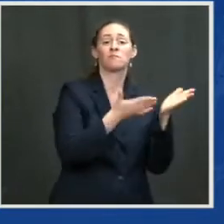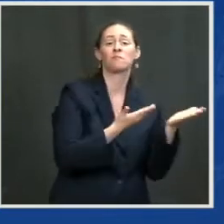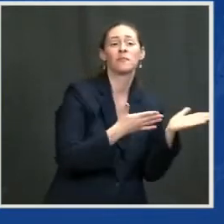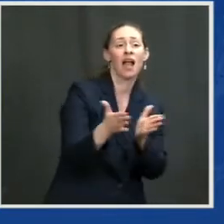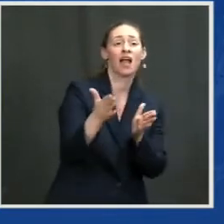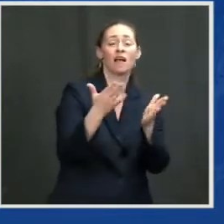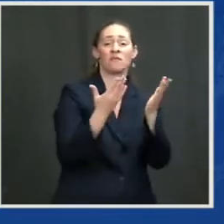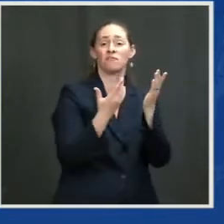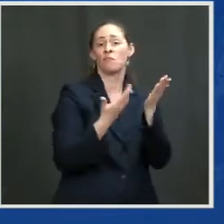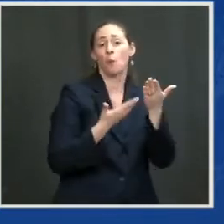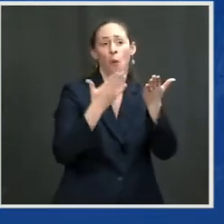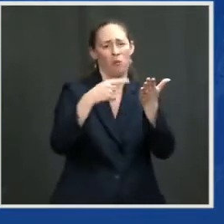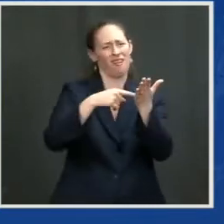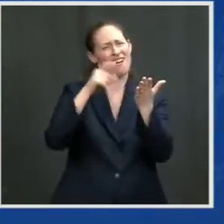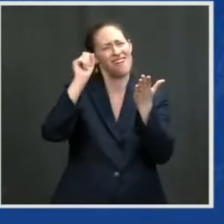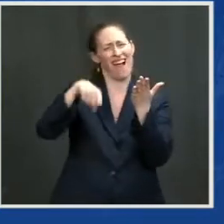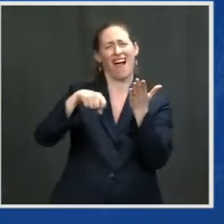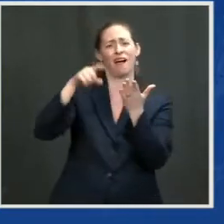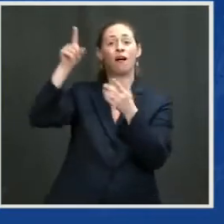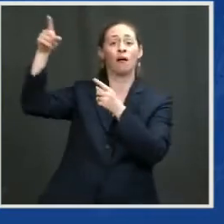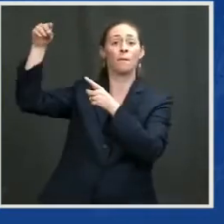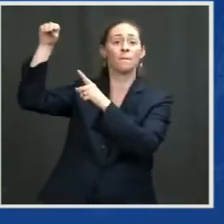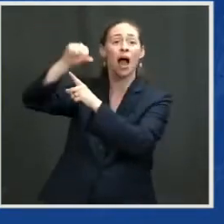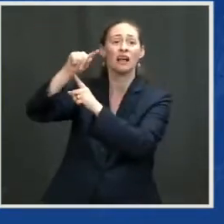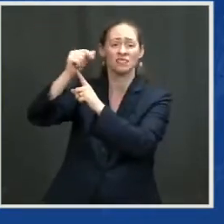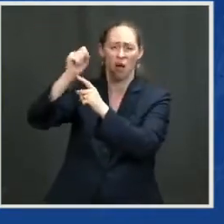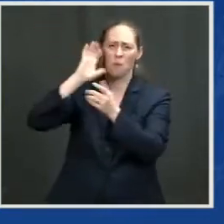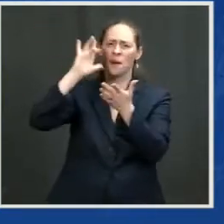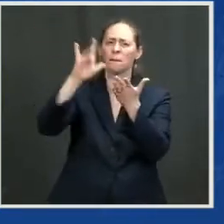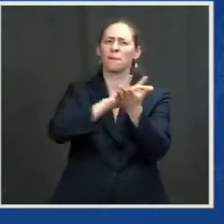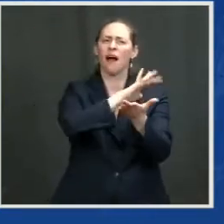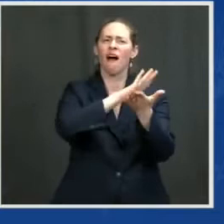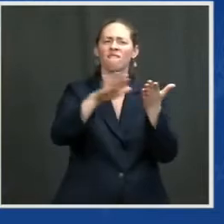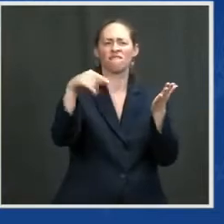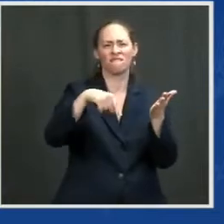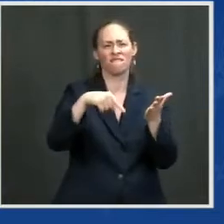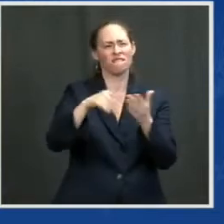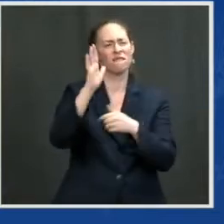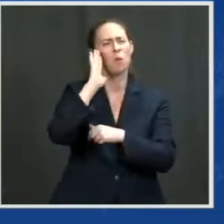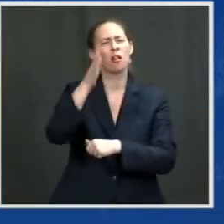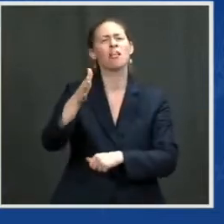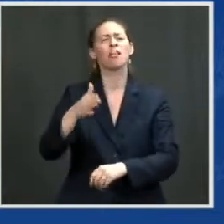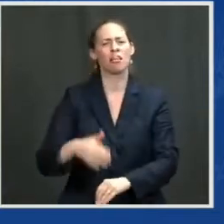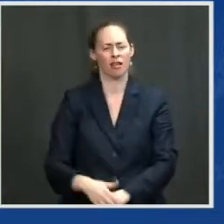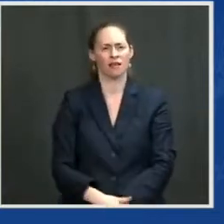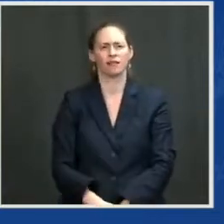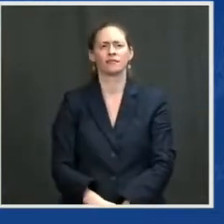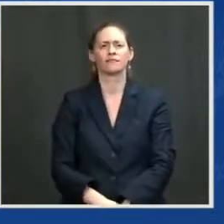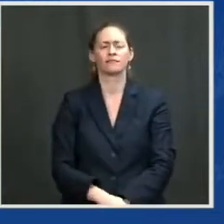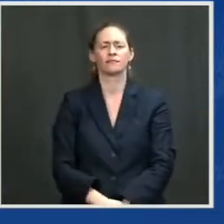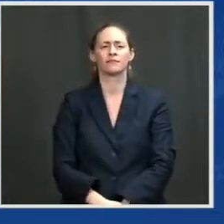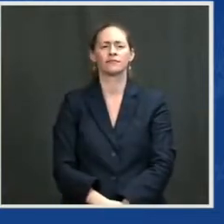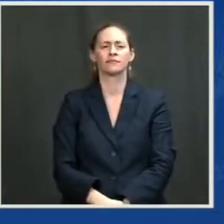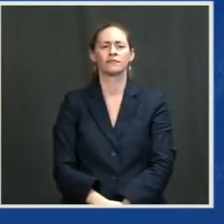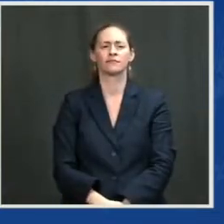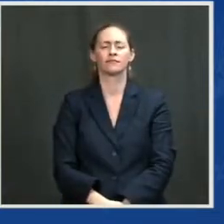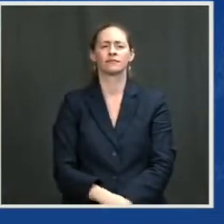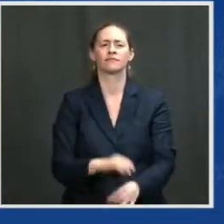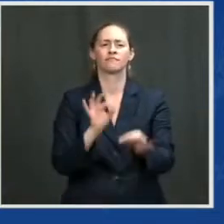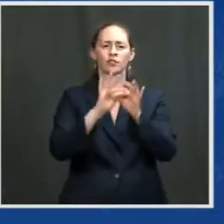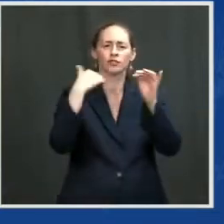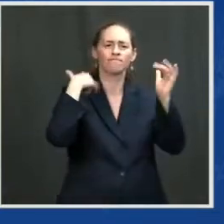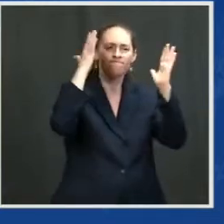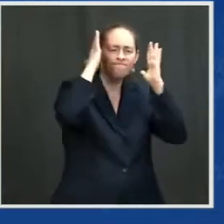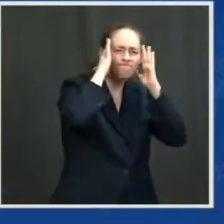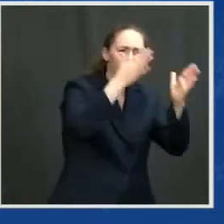Trickle down ain't working very well, man. We got to build from the bottom and up and the middle out. That's how we build America.